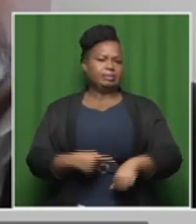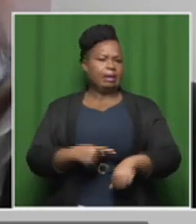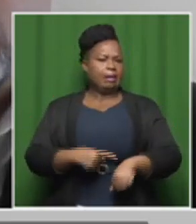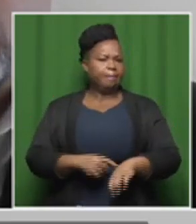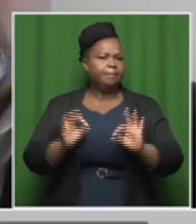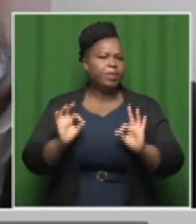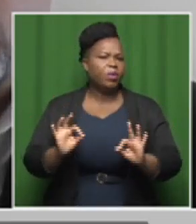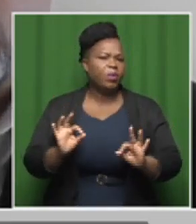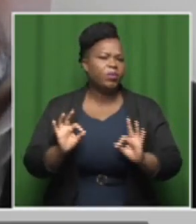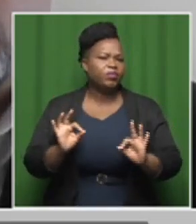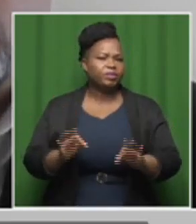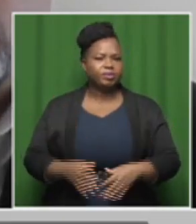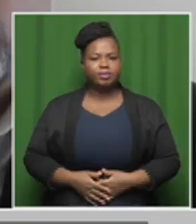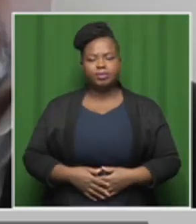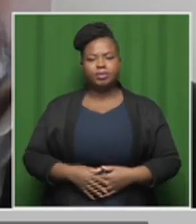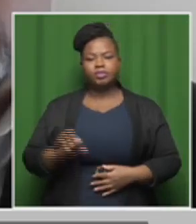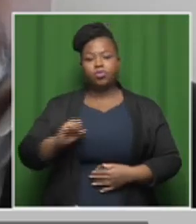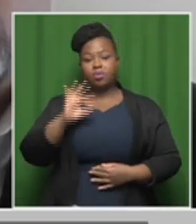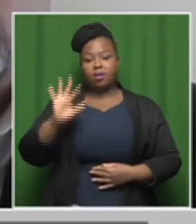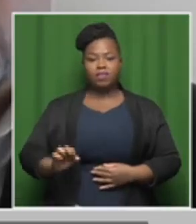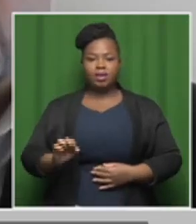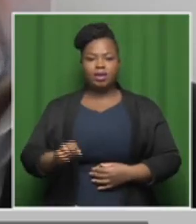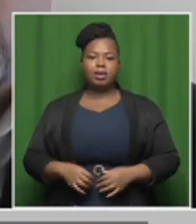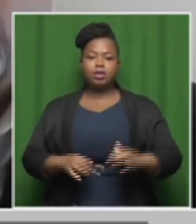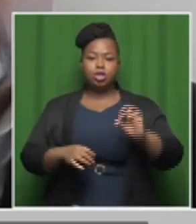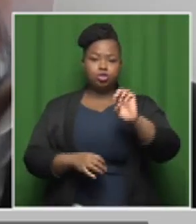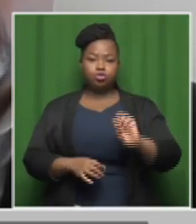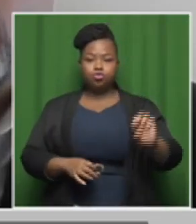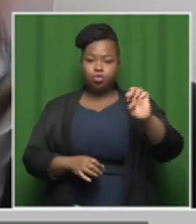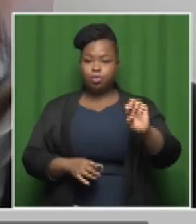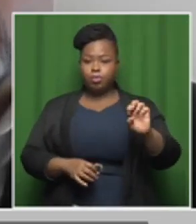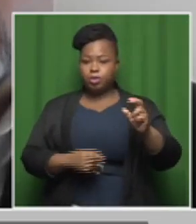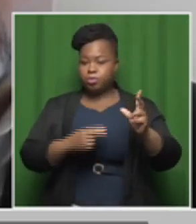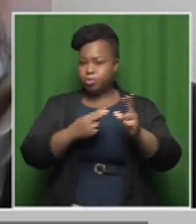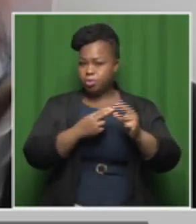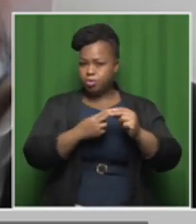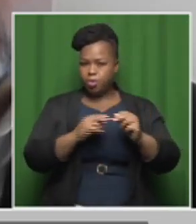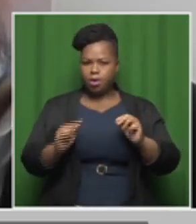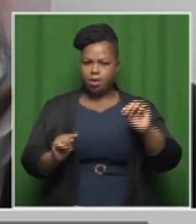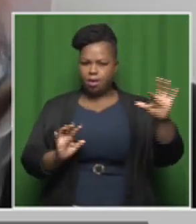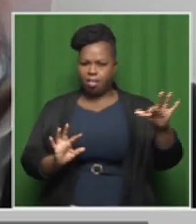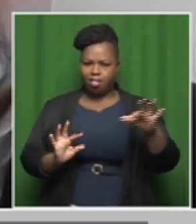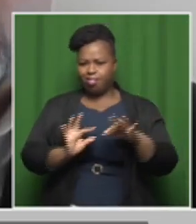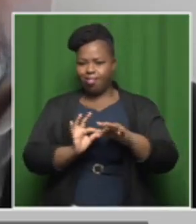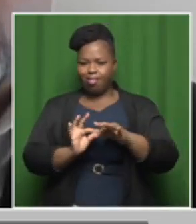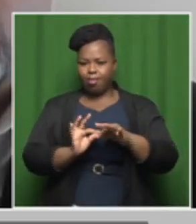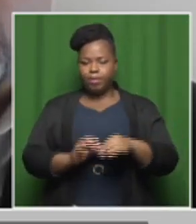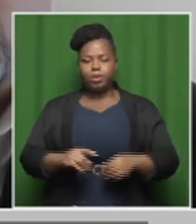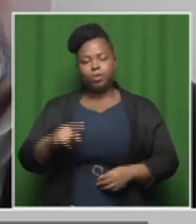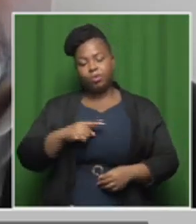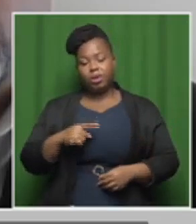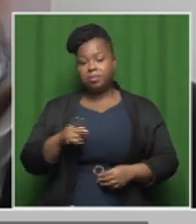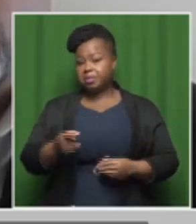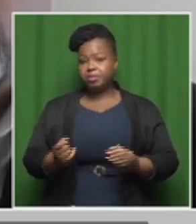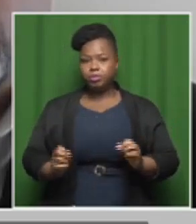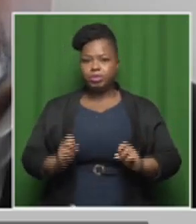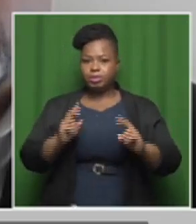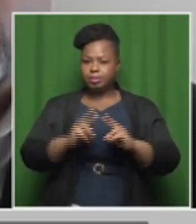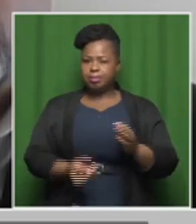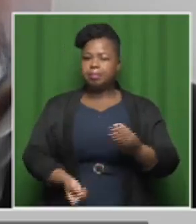for refreshing the relationship between South Africa and the European Union. I mean, even while the summit was happening, we